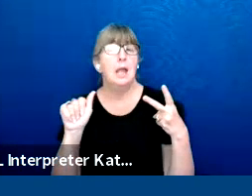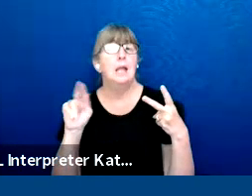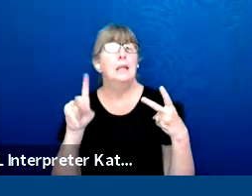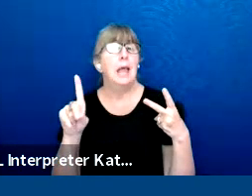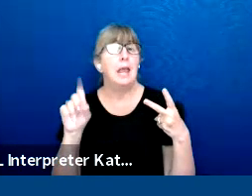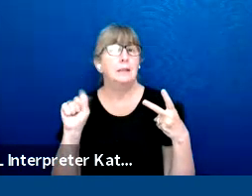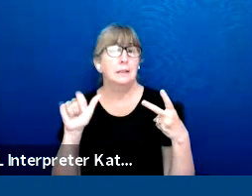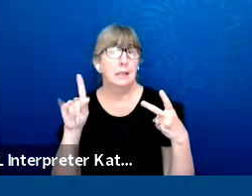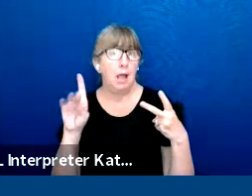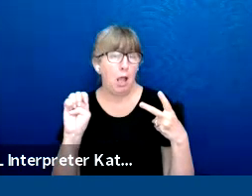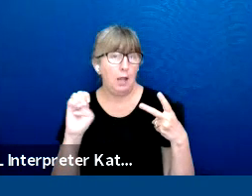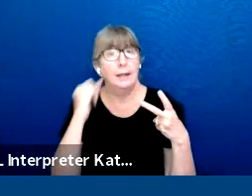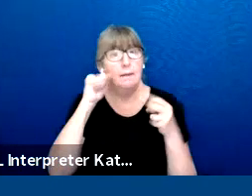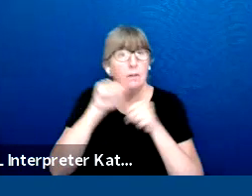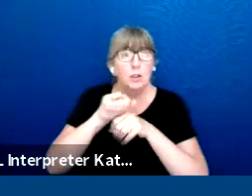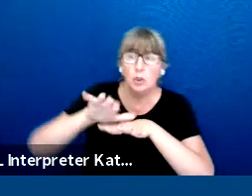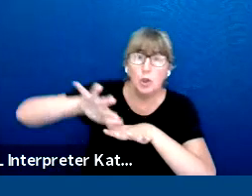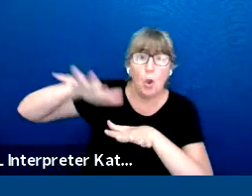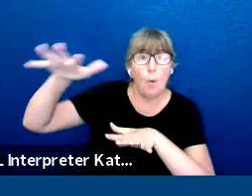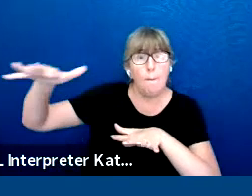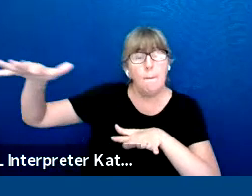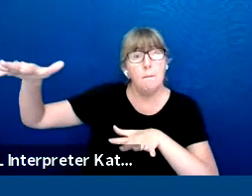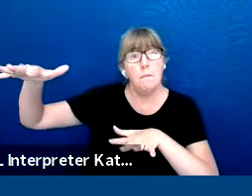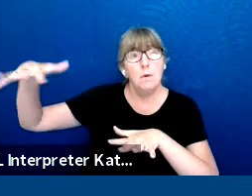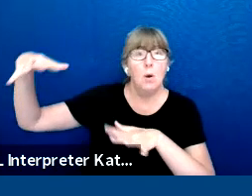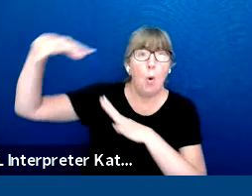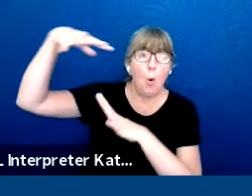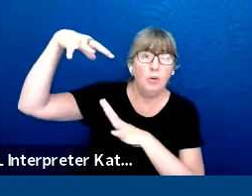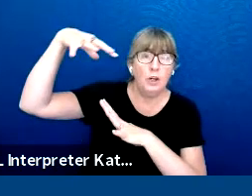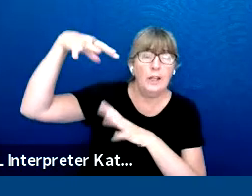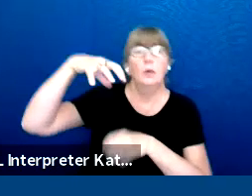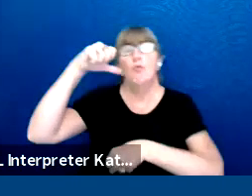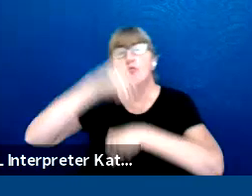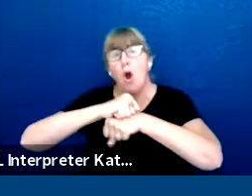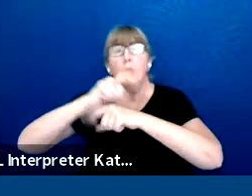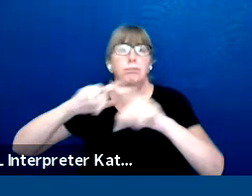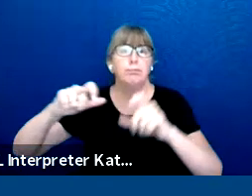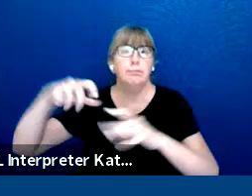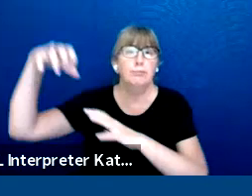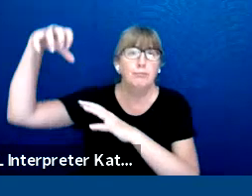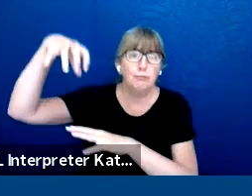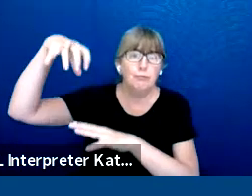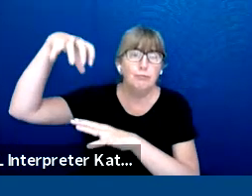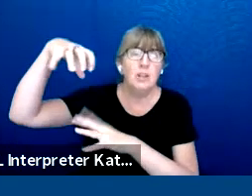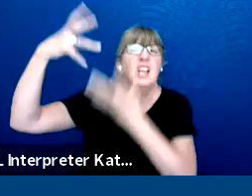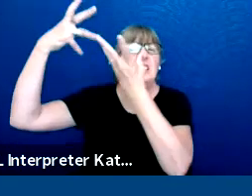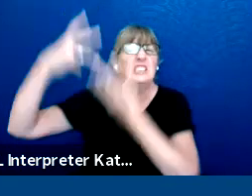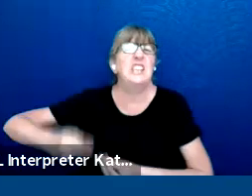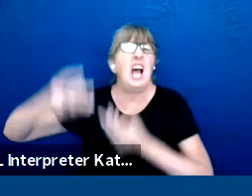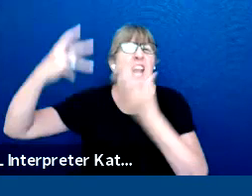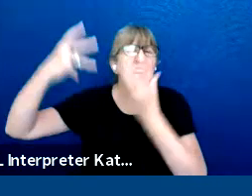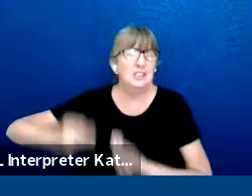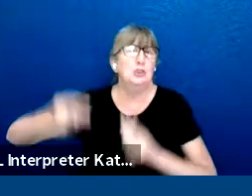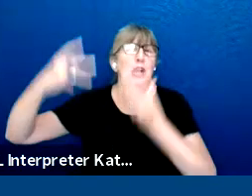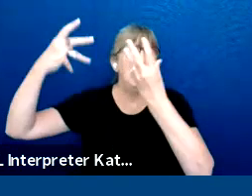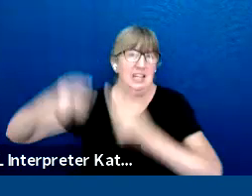let's say, a slope overhang of rock and material, is saturated over a longer period of